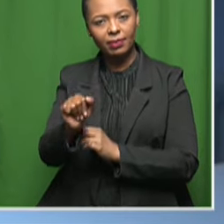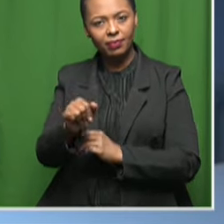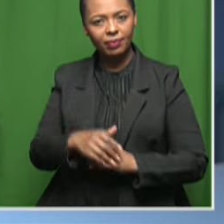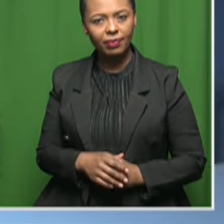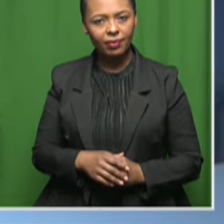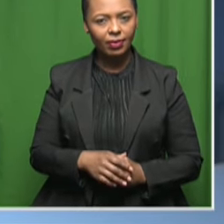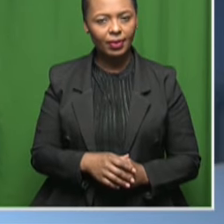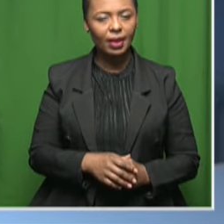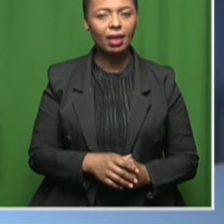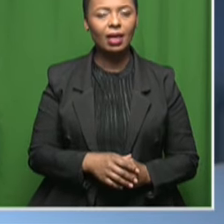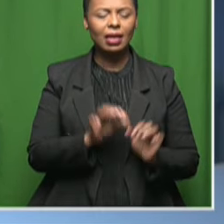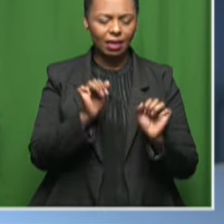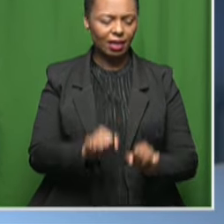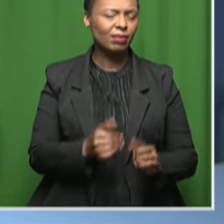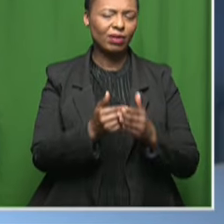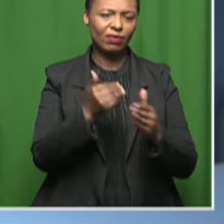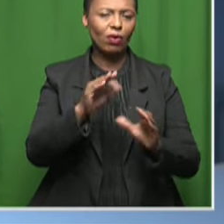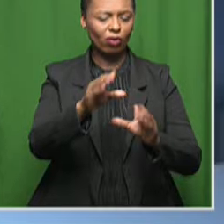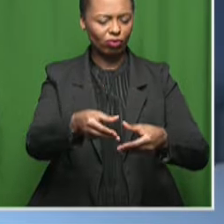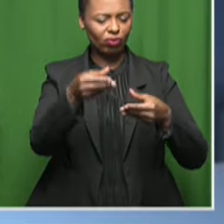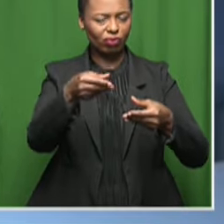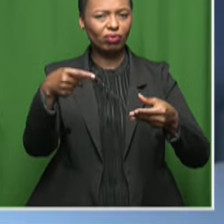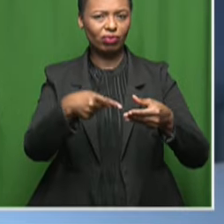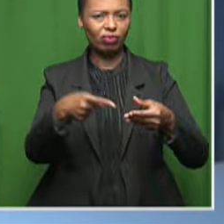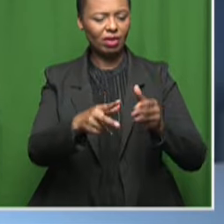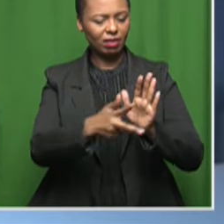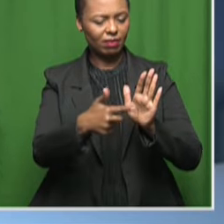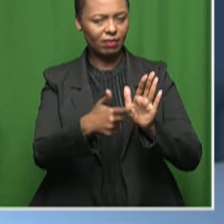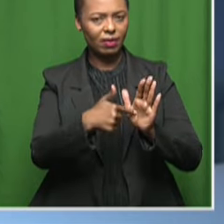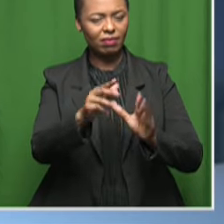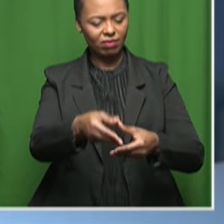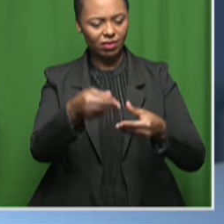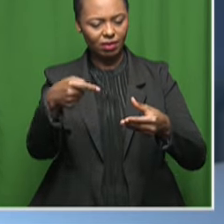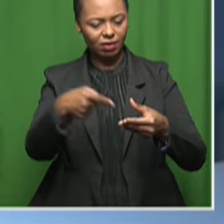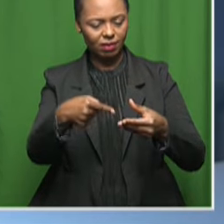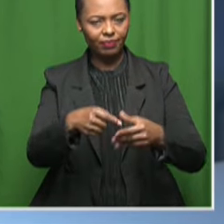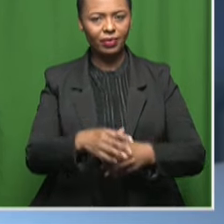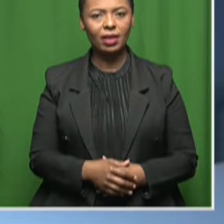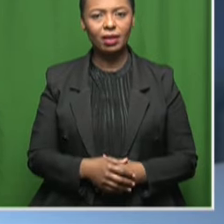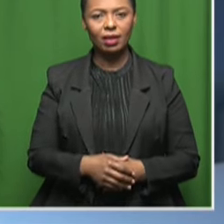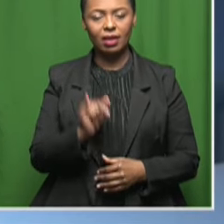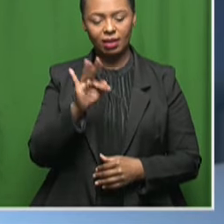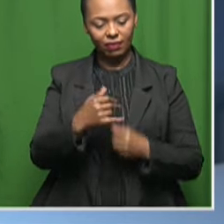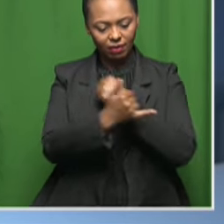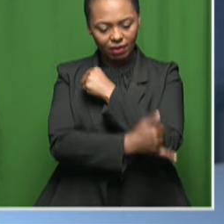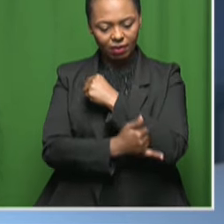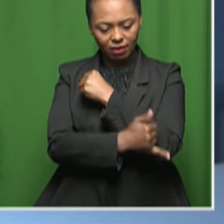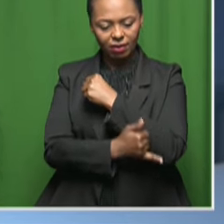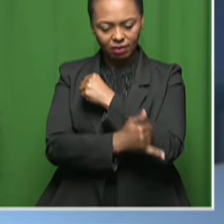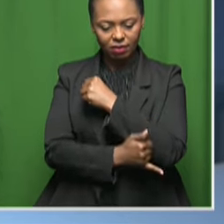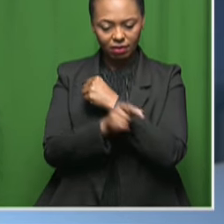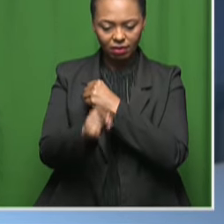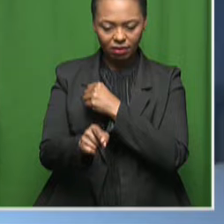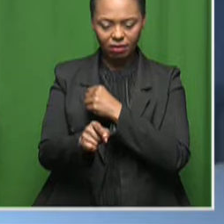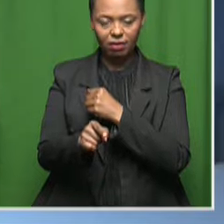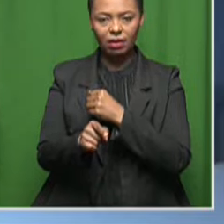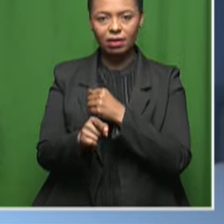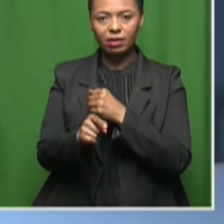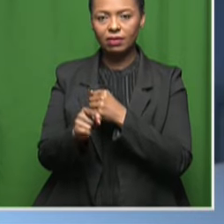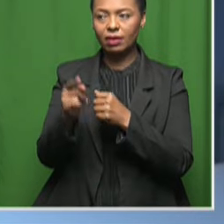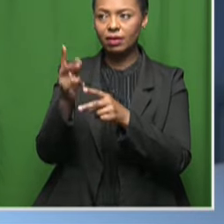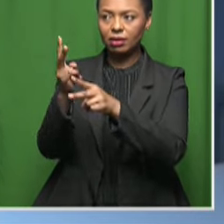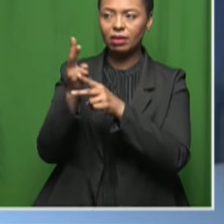before this document itself, if a sovereign is not happy with the way in which the